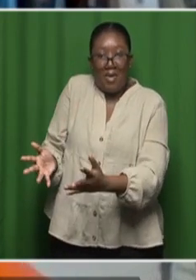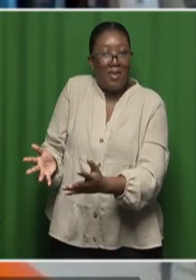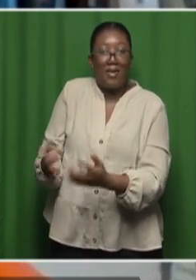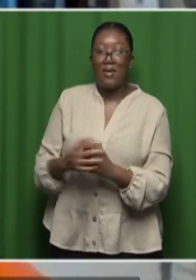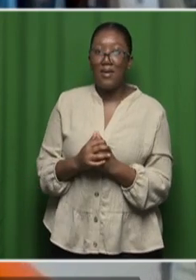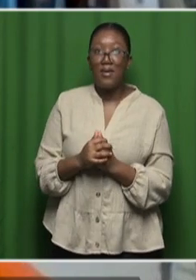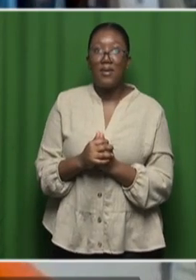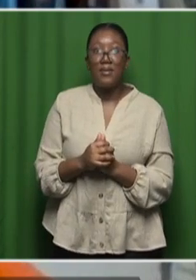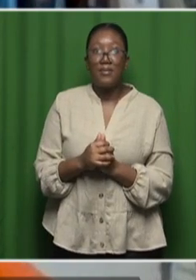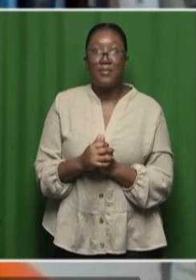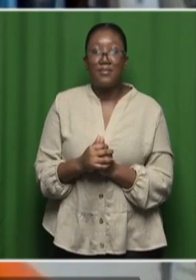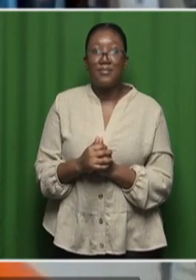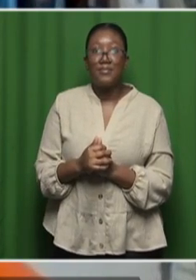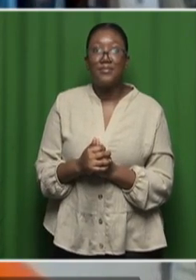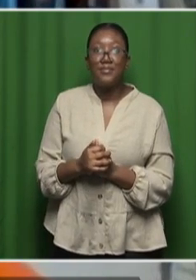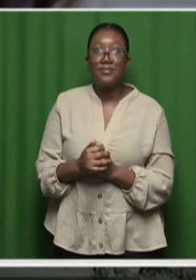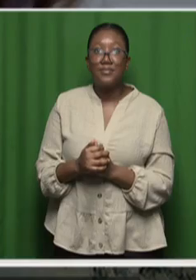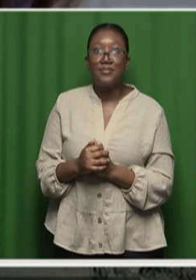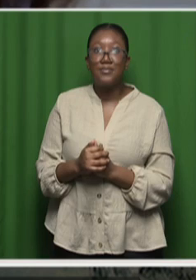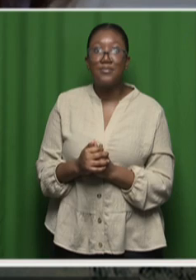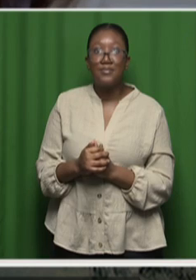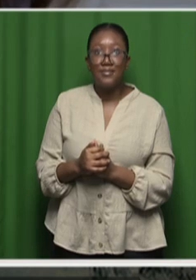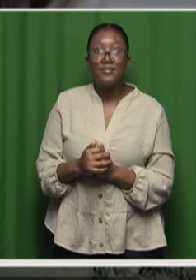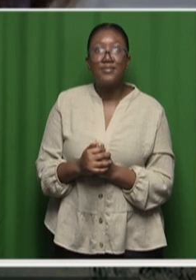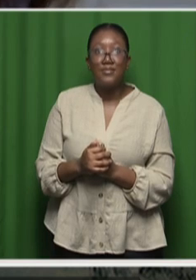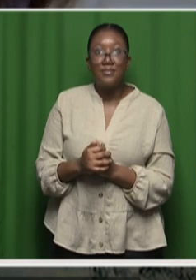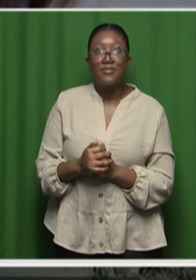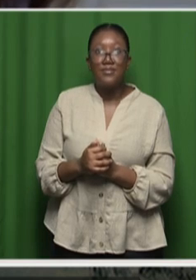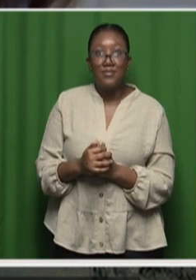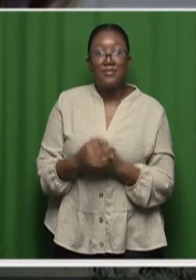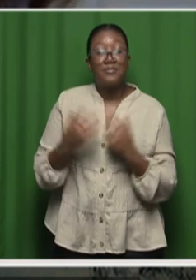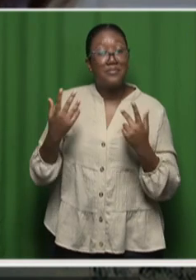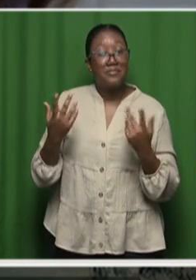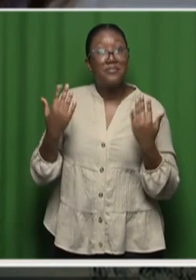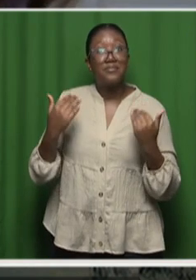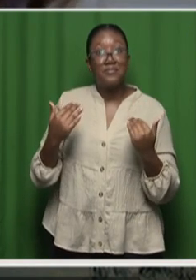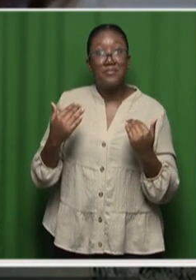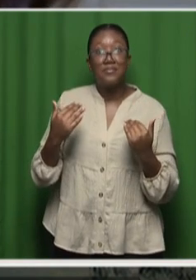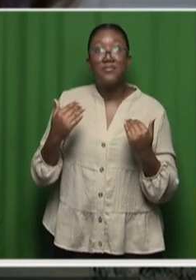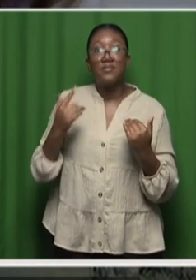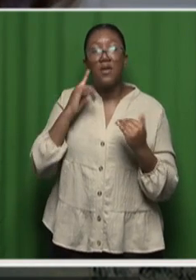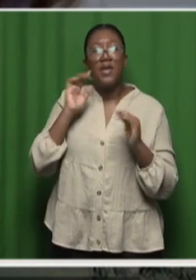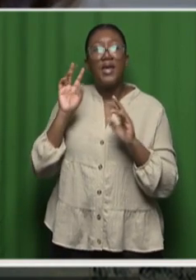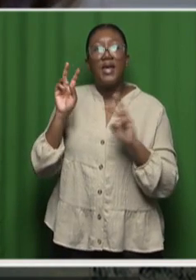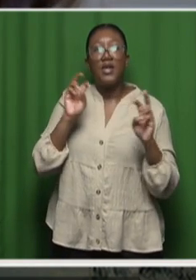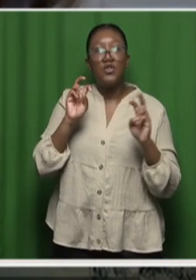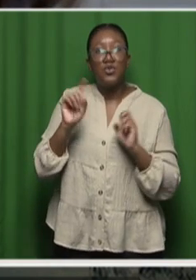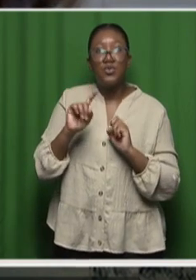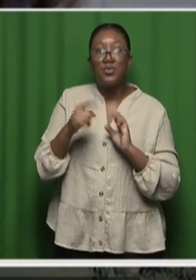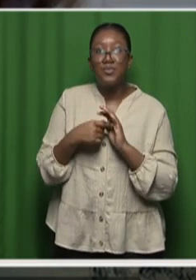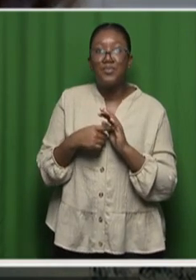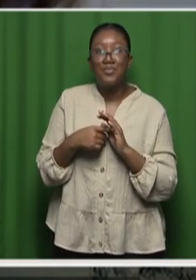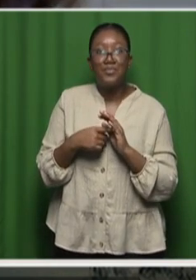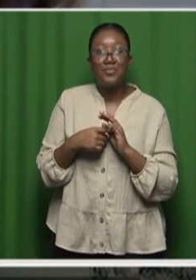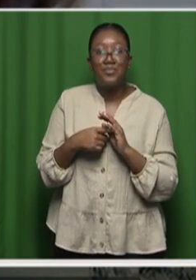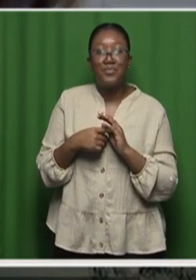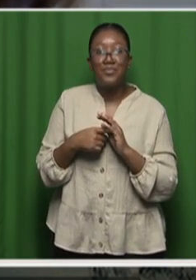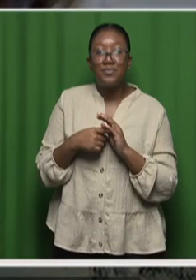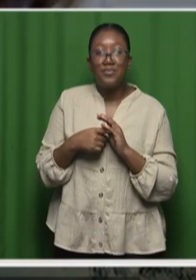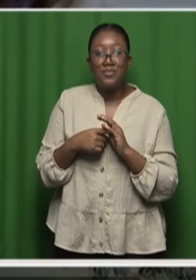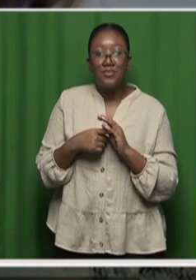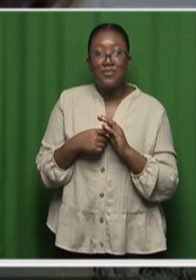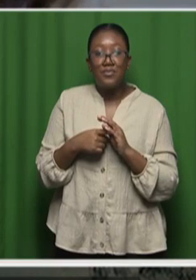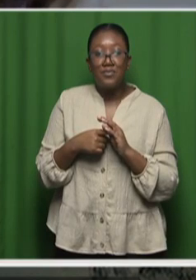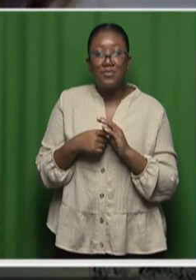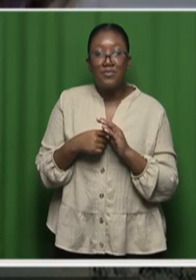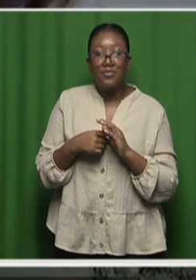I've already spoken about. All right, interesting. So there's also this issue, which is another one of